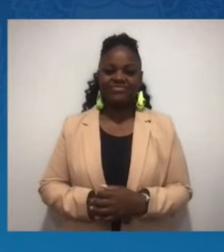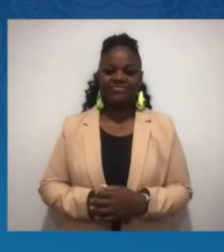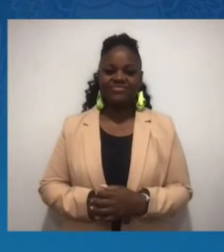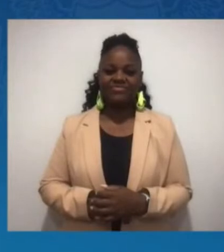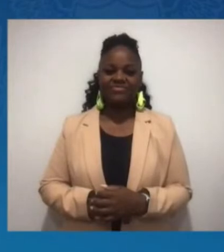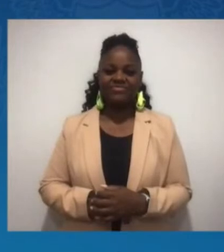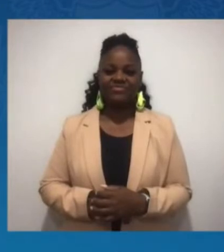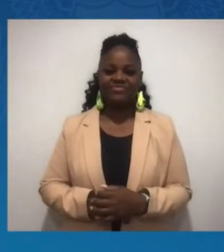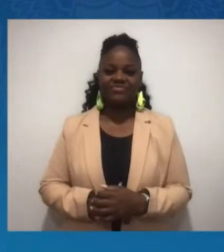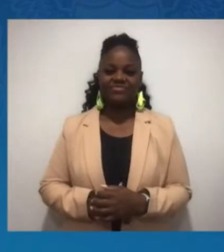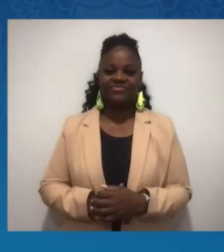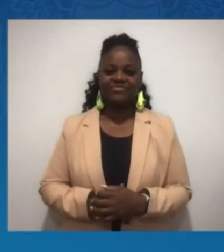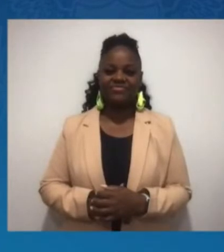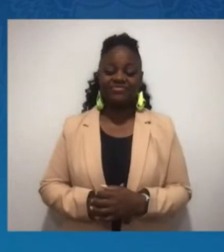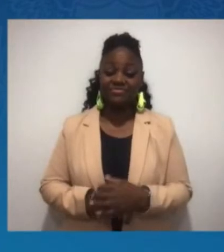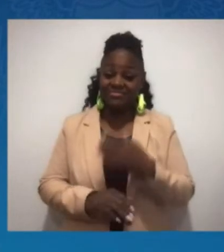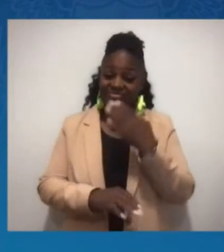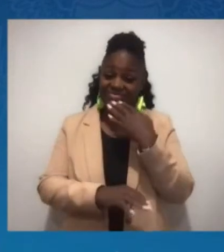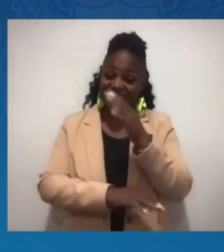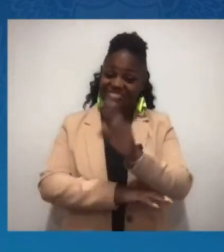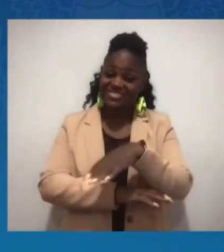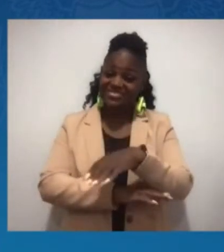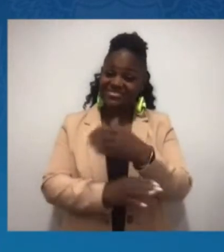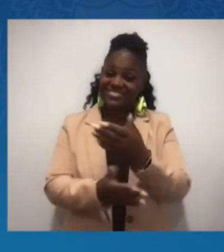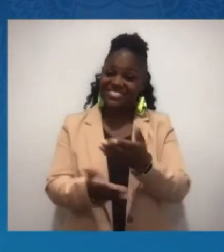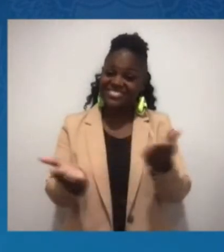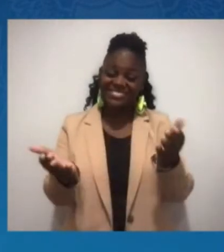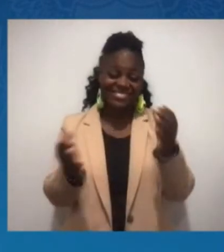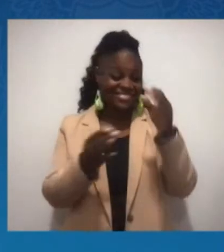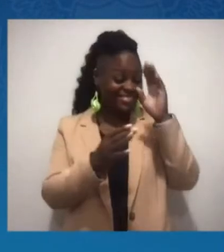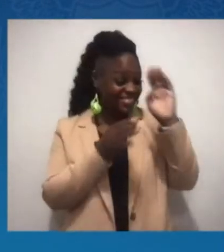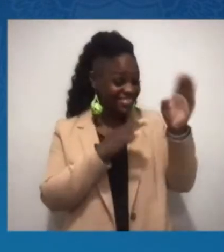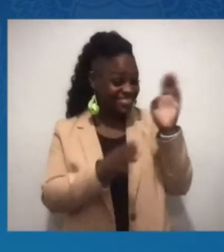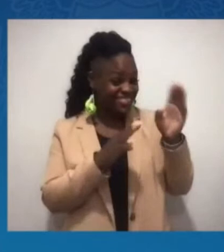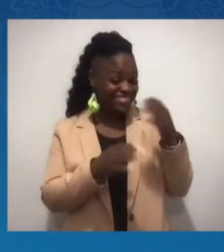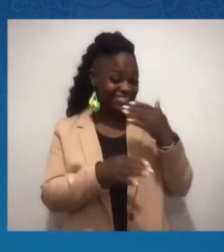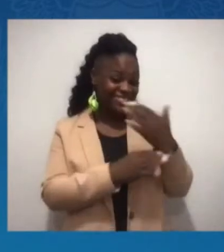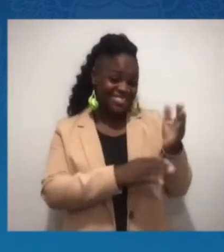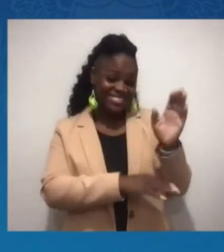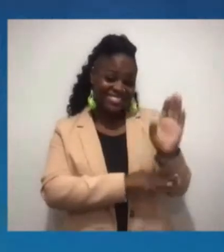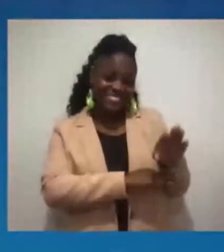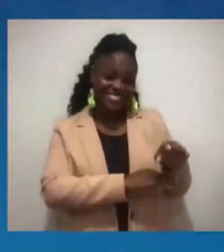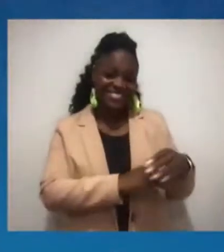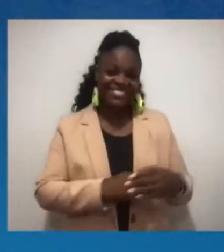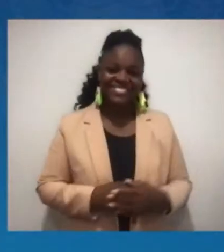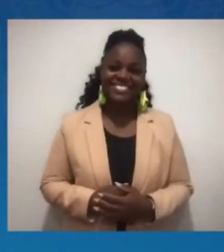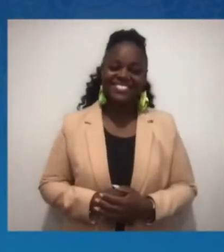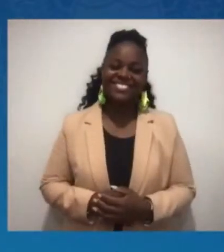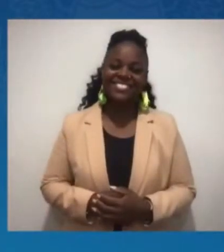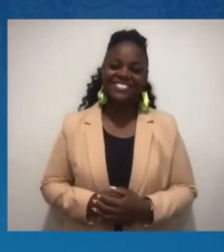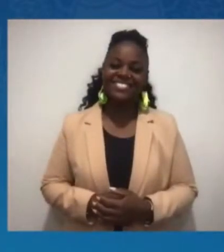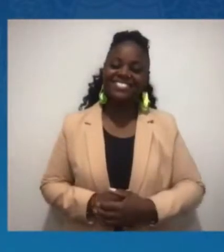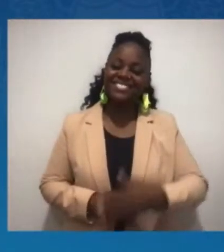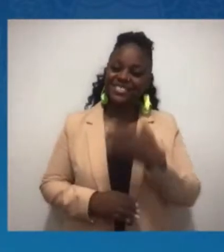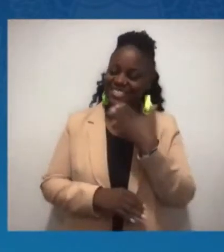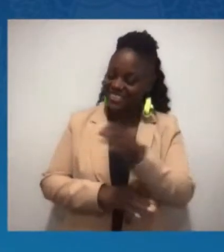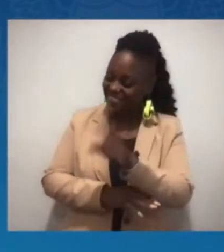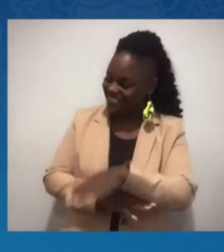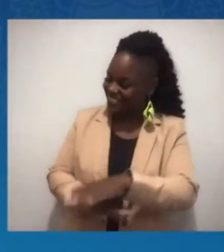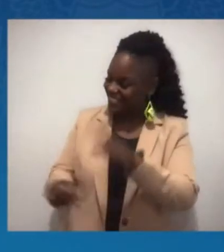Good afternoon, everyone. Good afternoon. Good afternoon. It is so good to be back